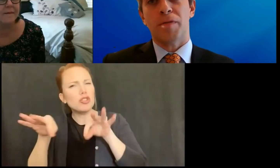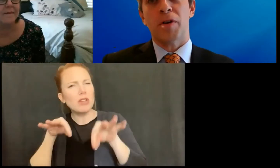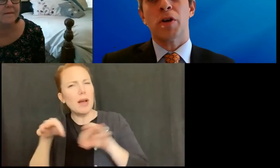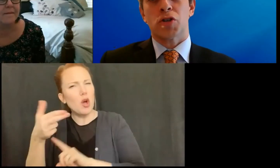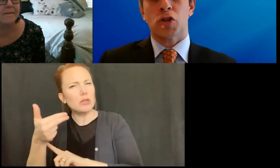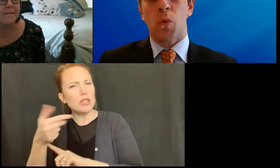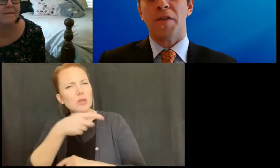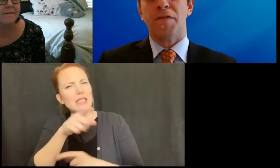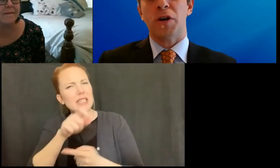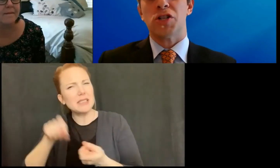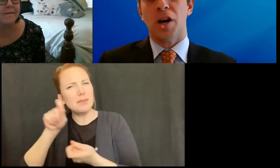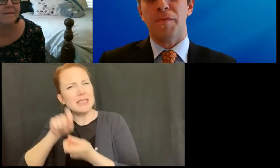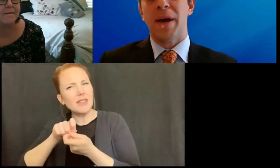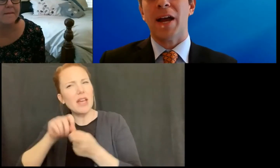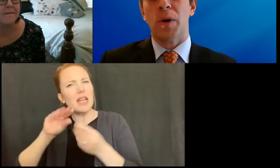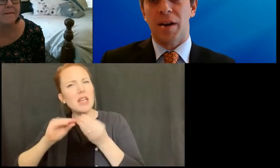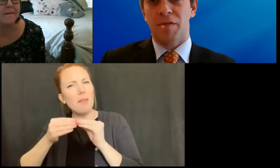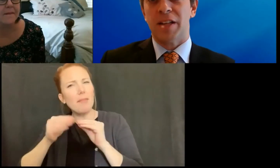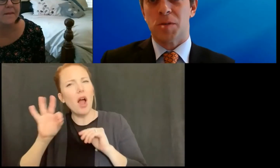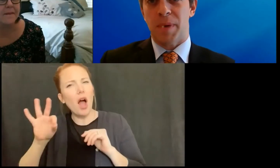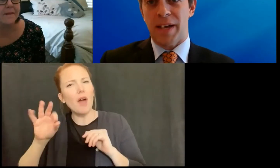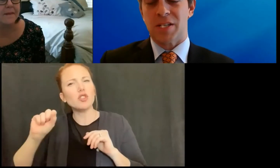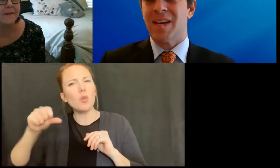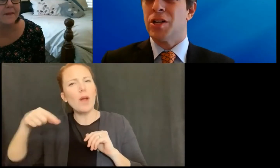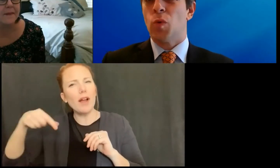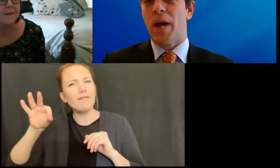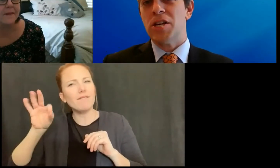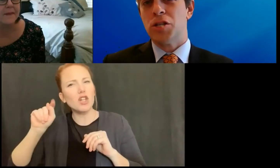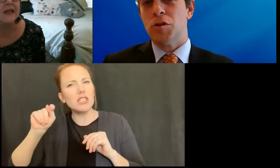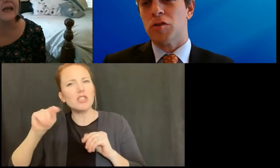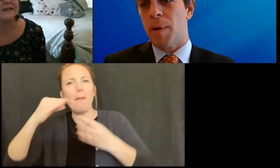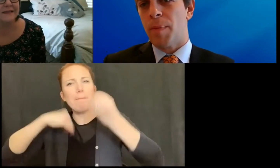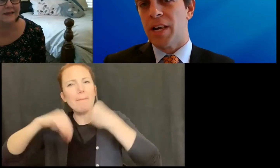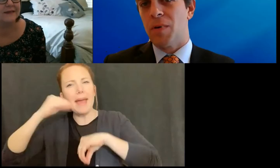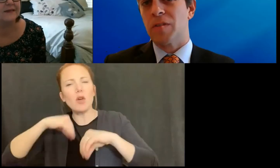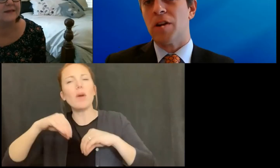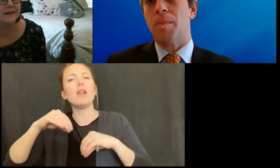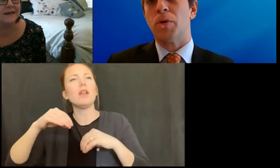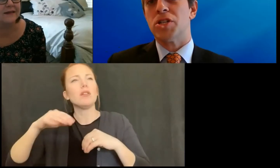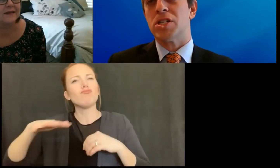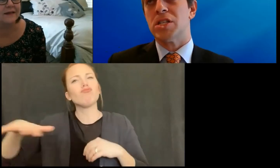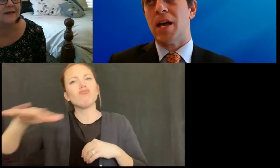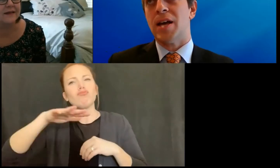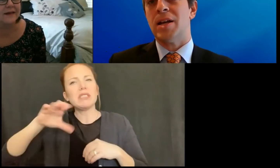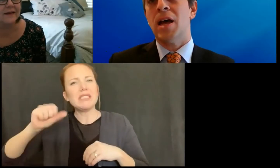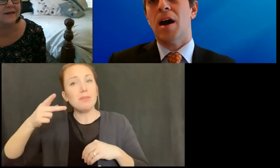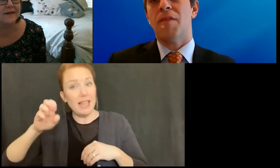certain number of square footage of banquet and event space. Do any students remember hearing the